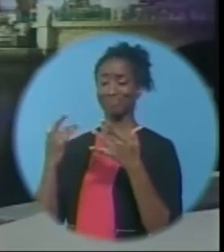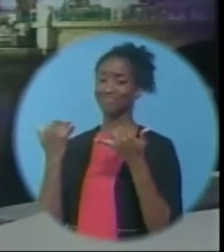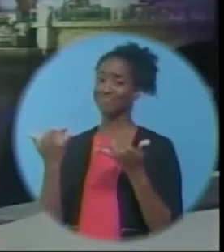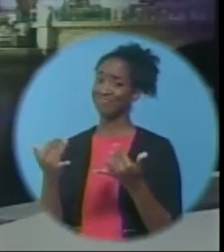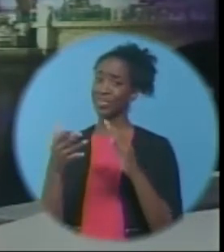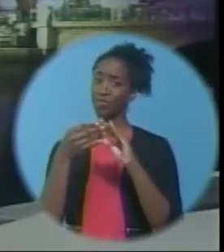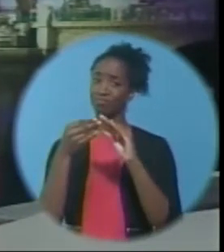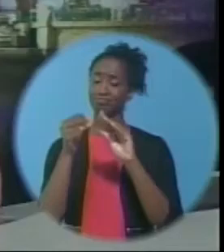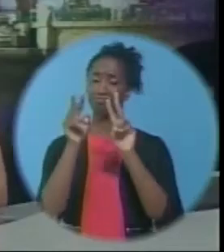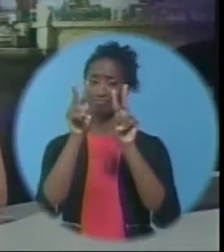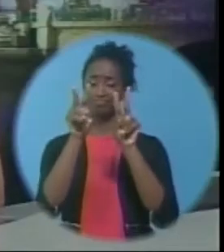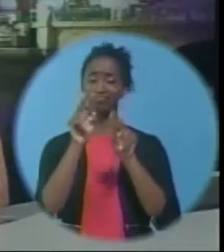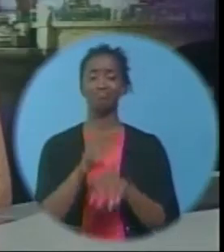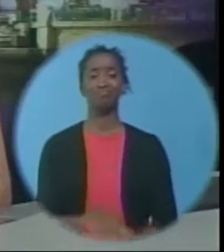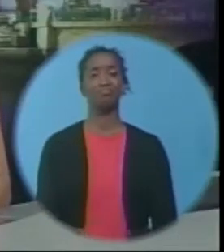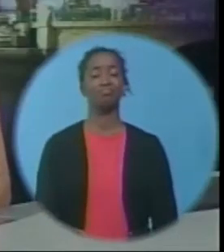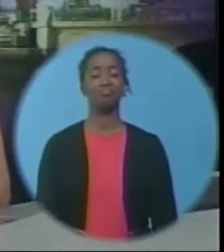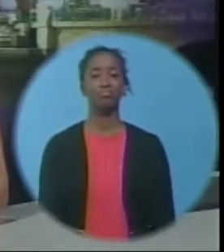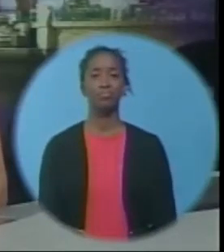CNC3 report.